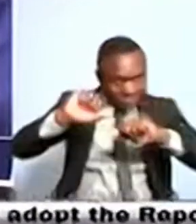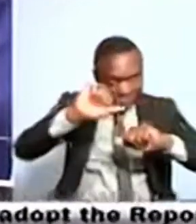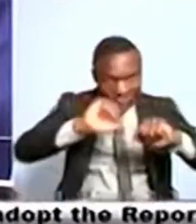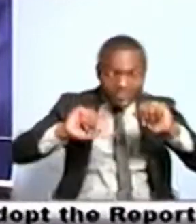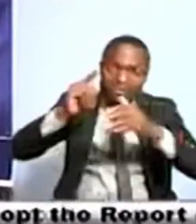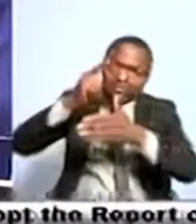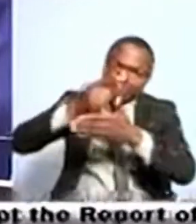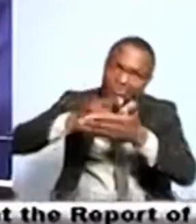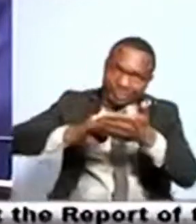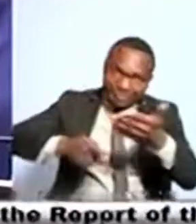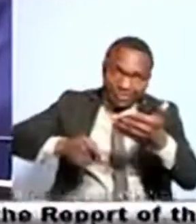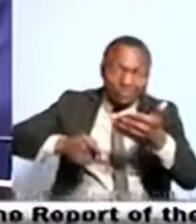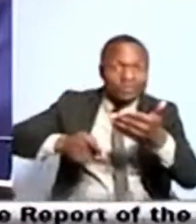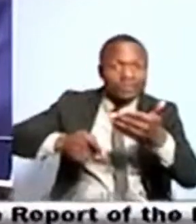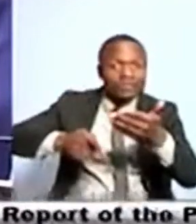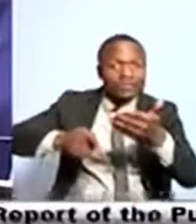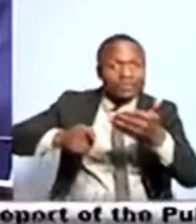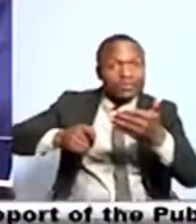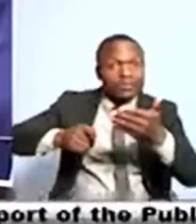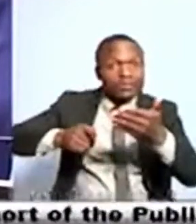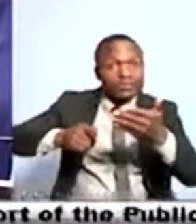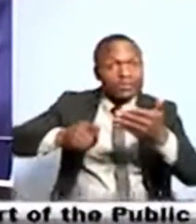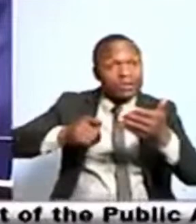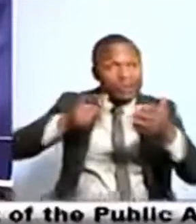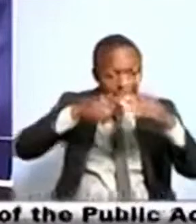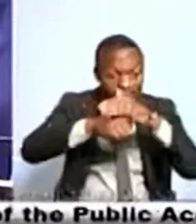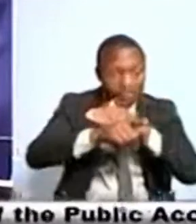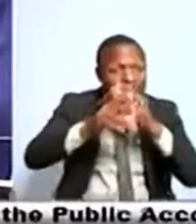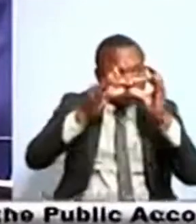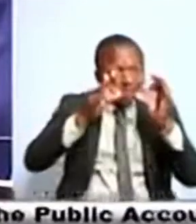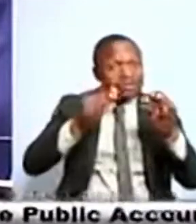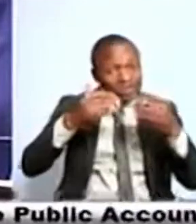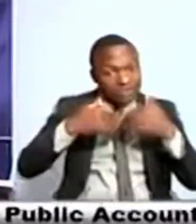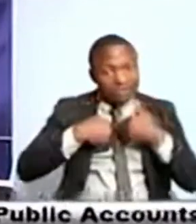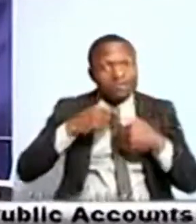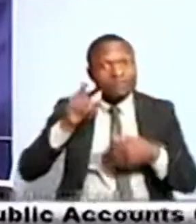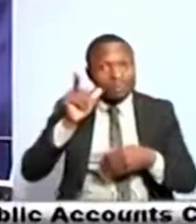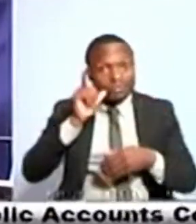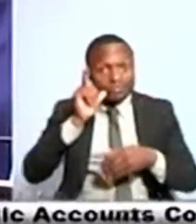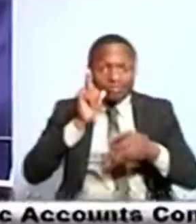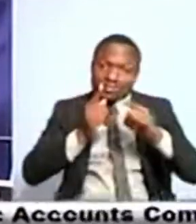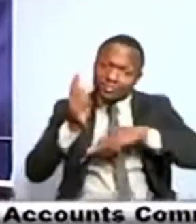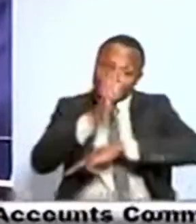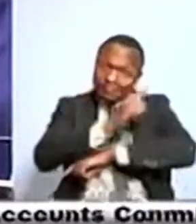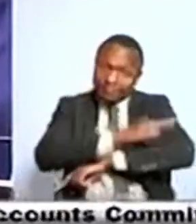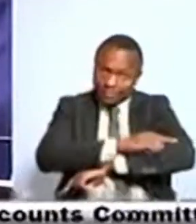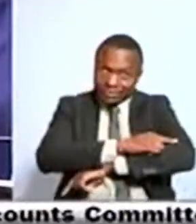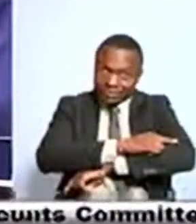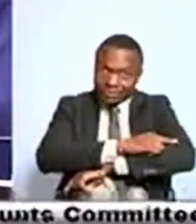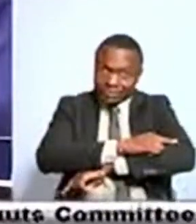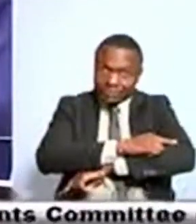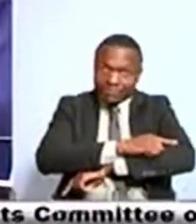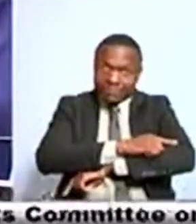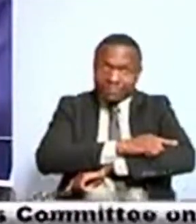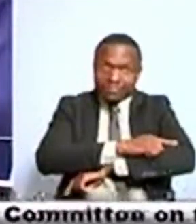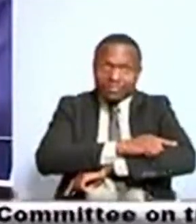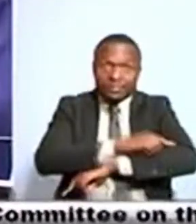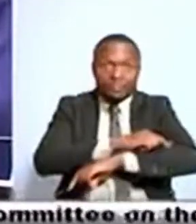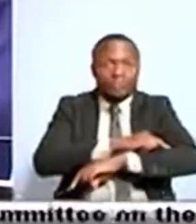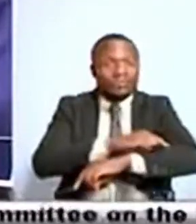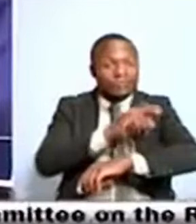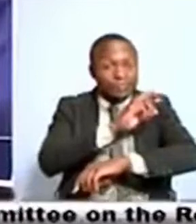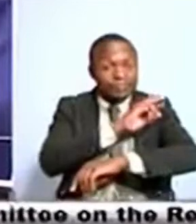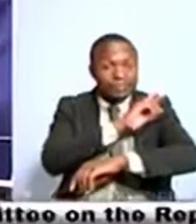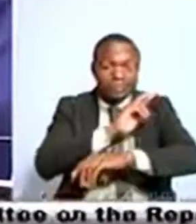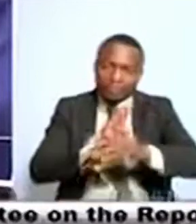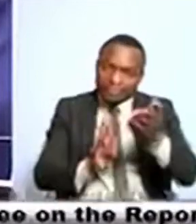what you have interacted. If you had lunch today, Madam Speaker, the Revenue Authority in Rwanda